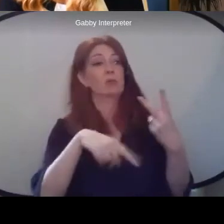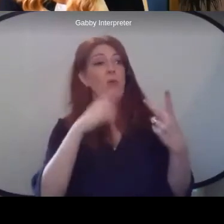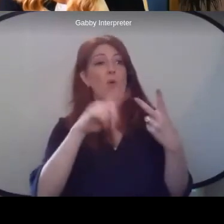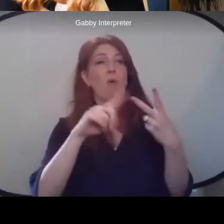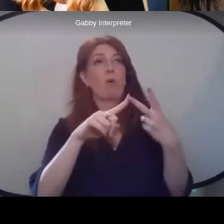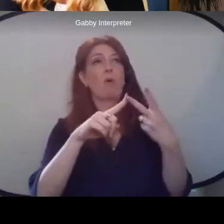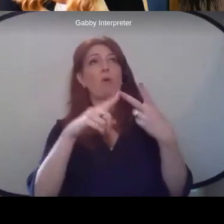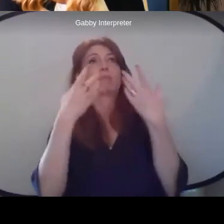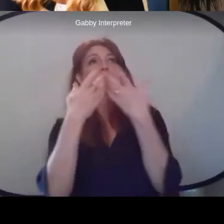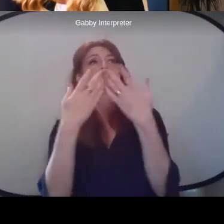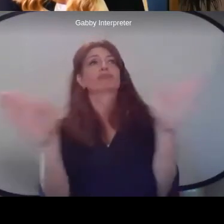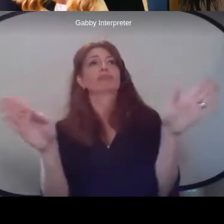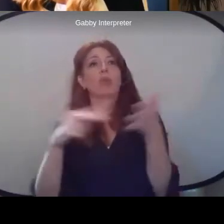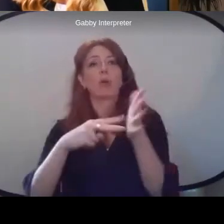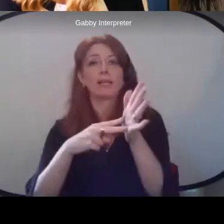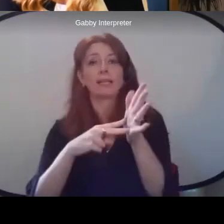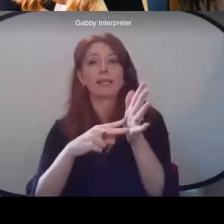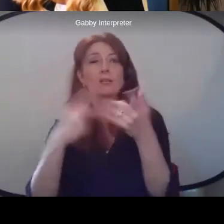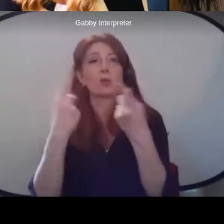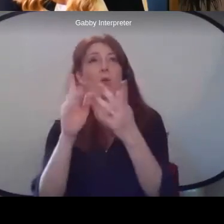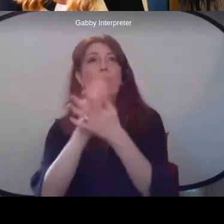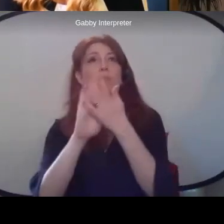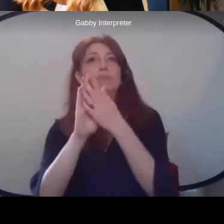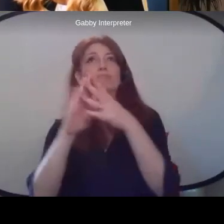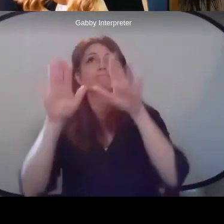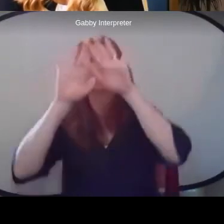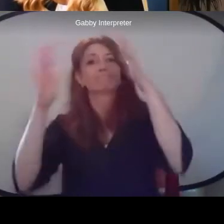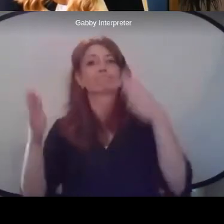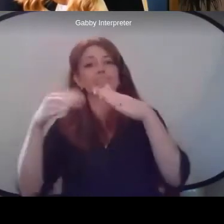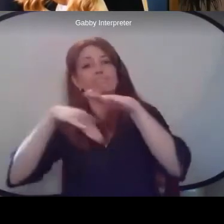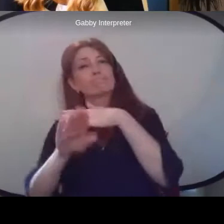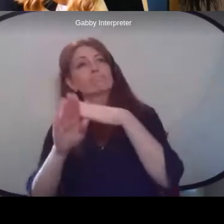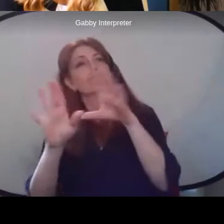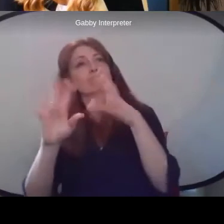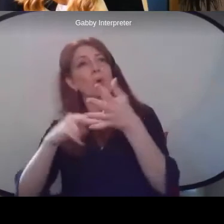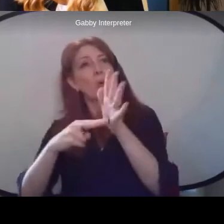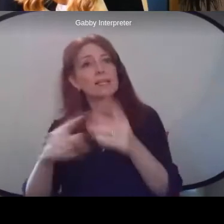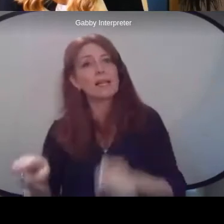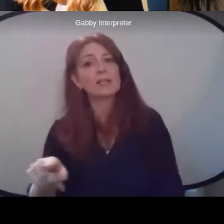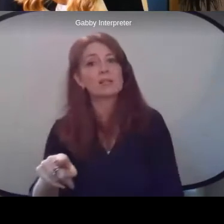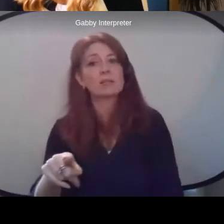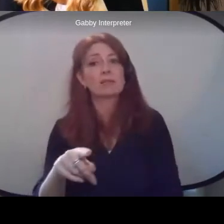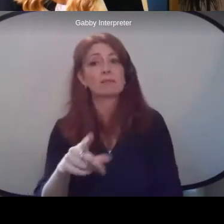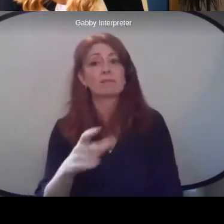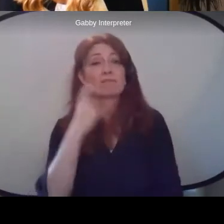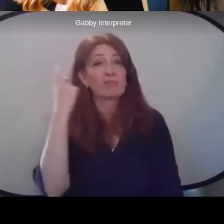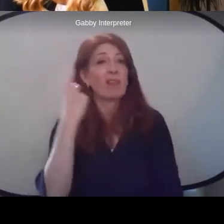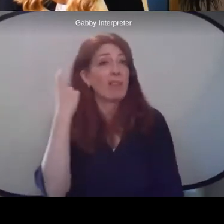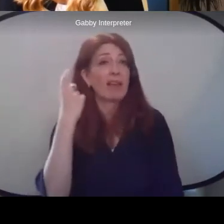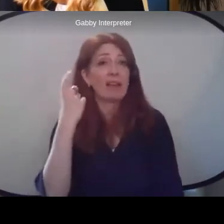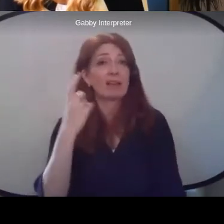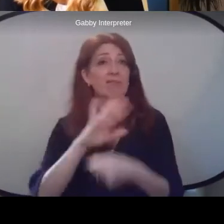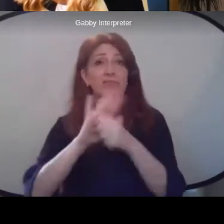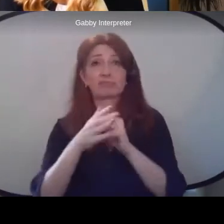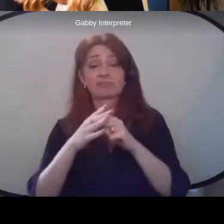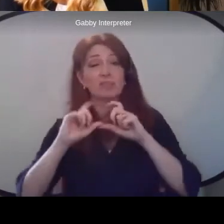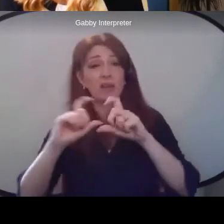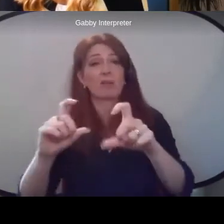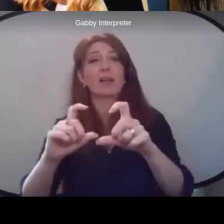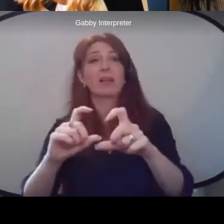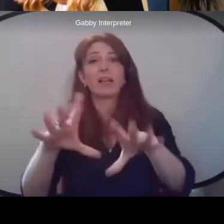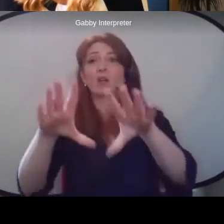bigger organizations, umbrella organizations in the sector to do, considering that tech is not going away and the adoption of digital products is not going